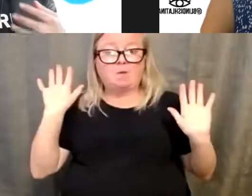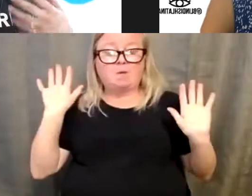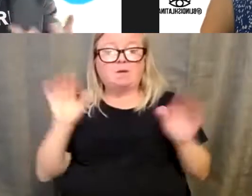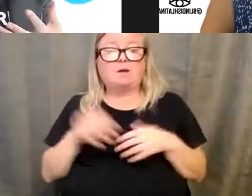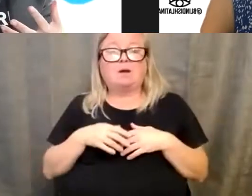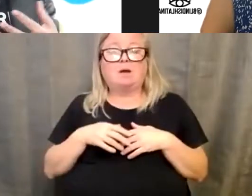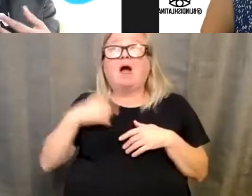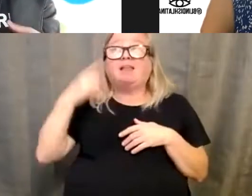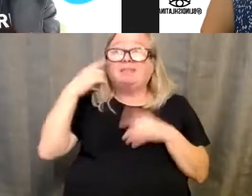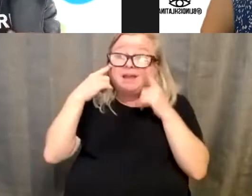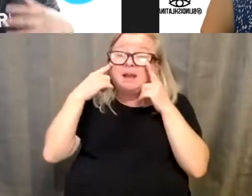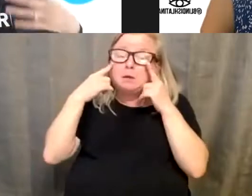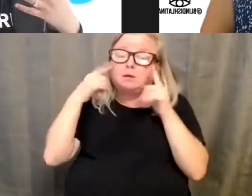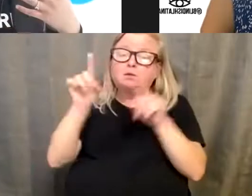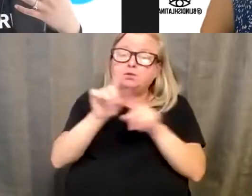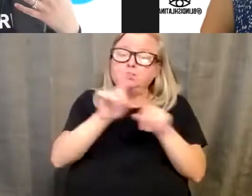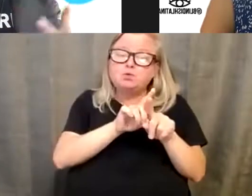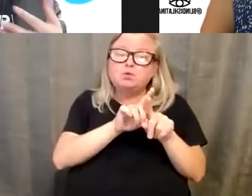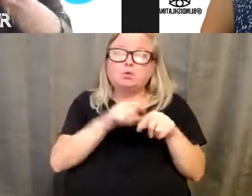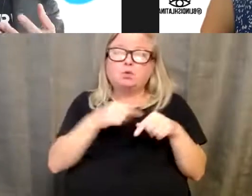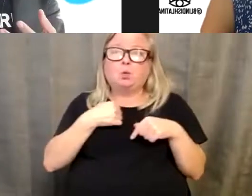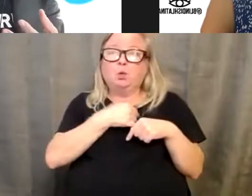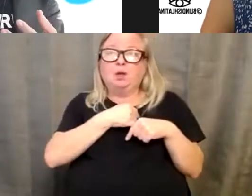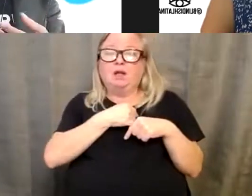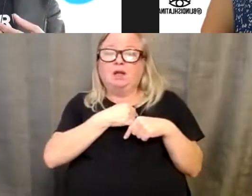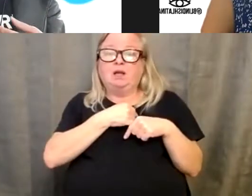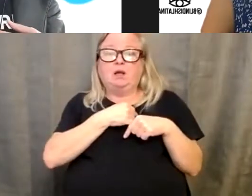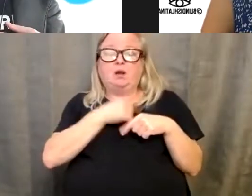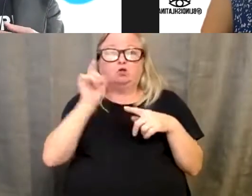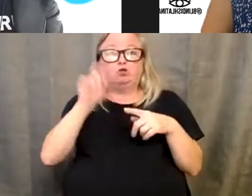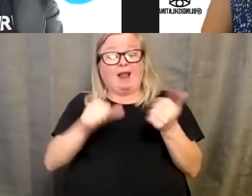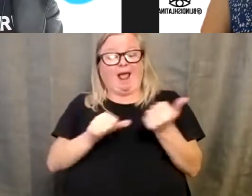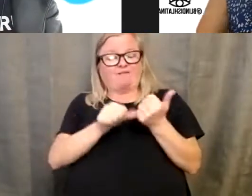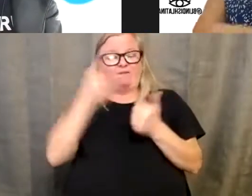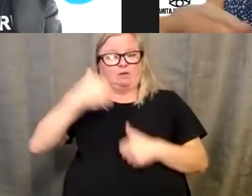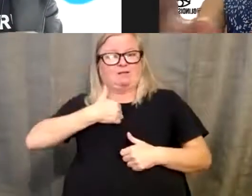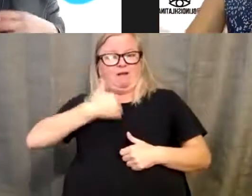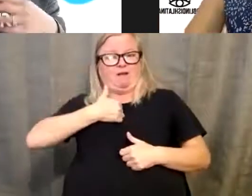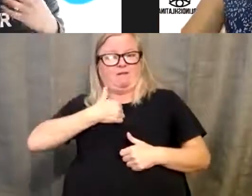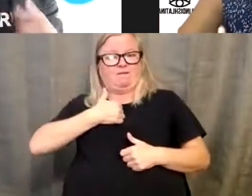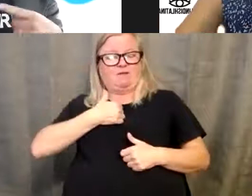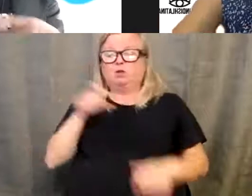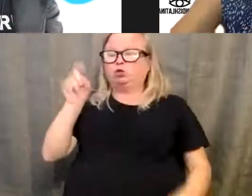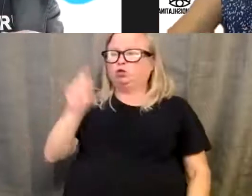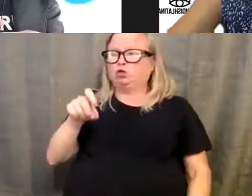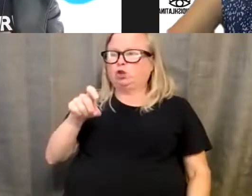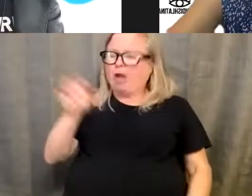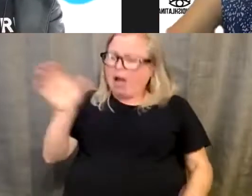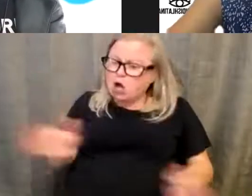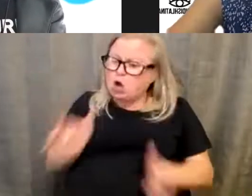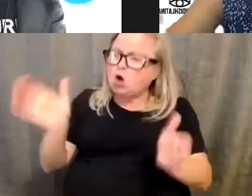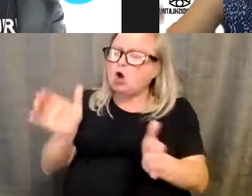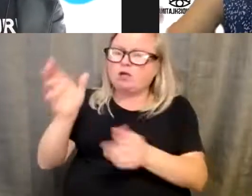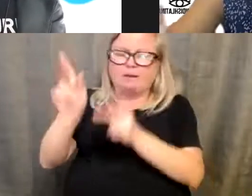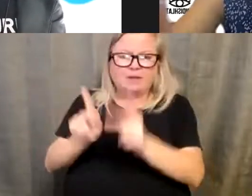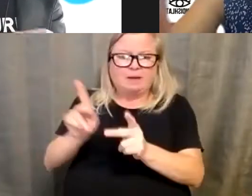in the same way we tell people that we should advocate for ourselves, we also should encourage people in positions